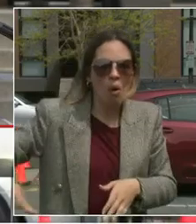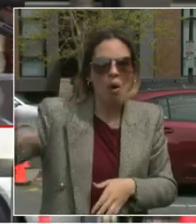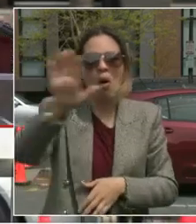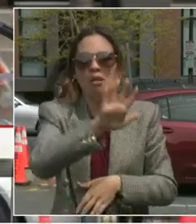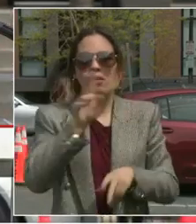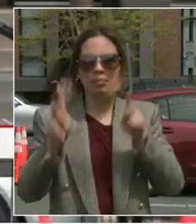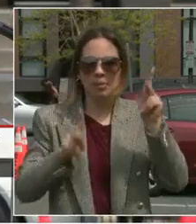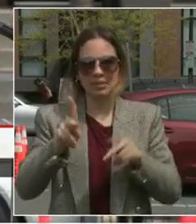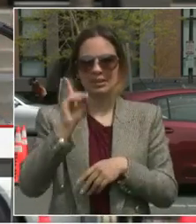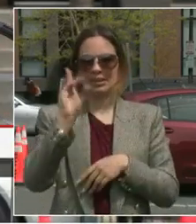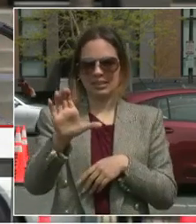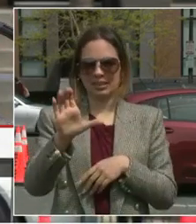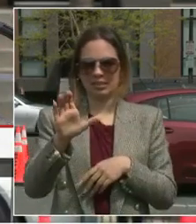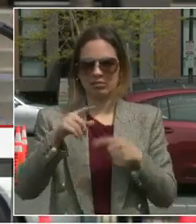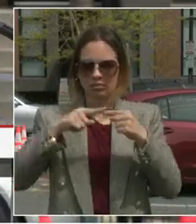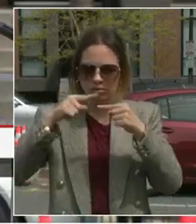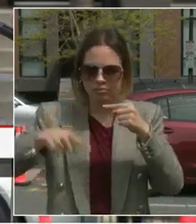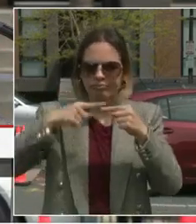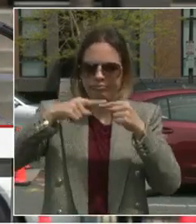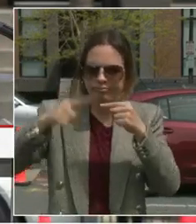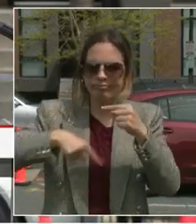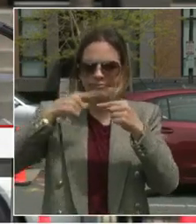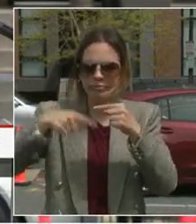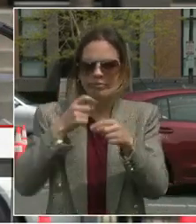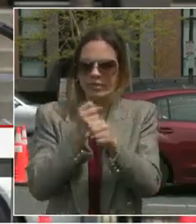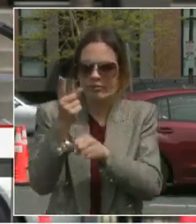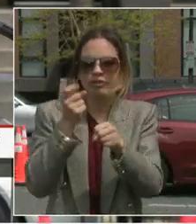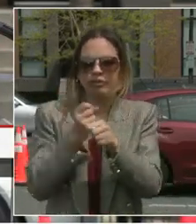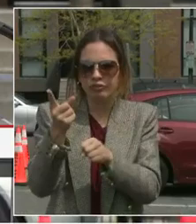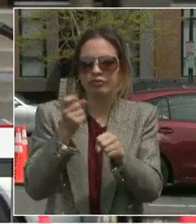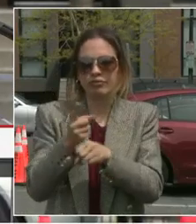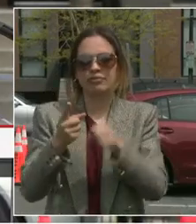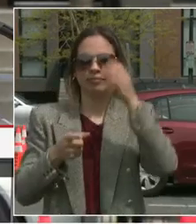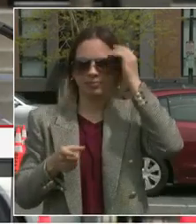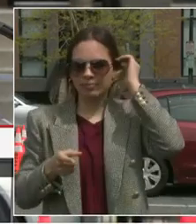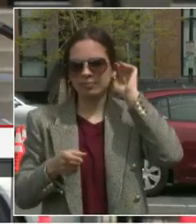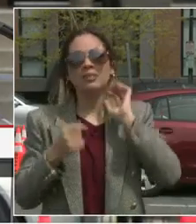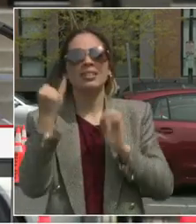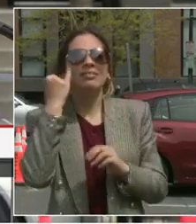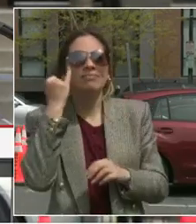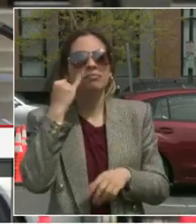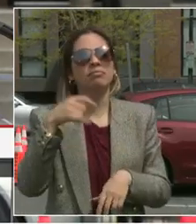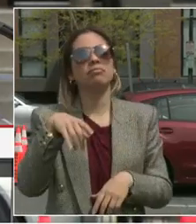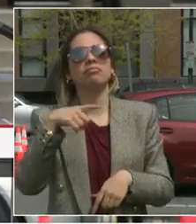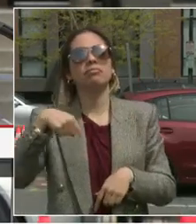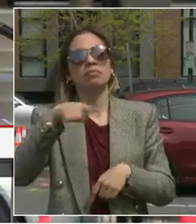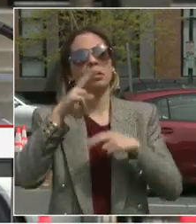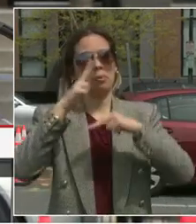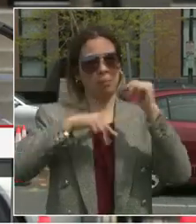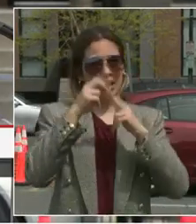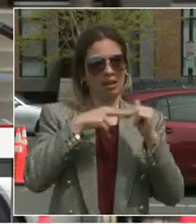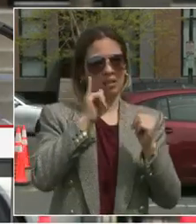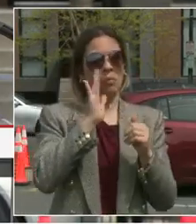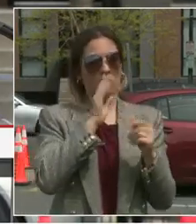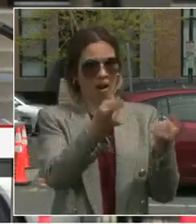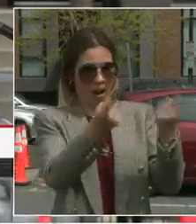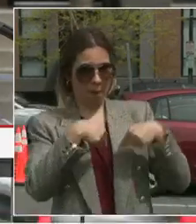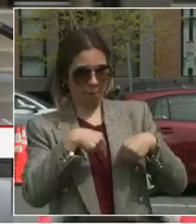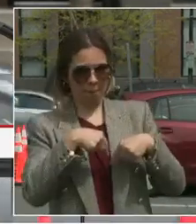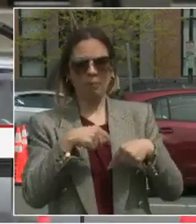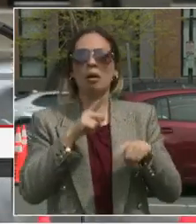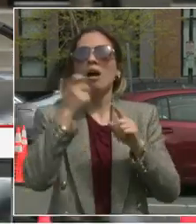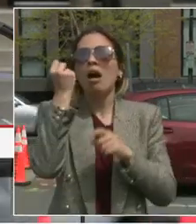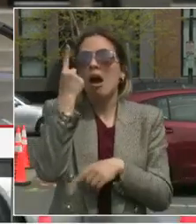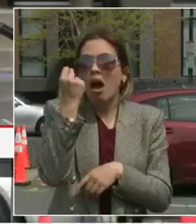providing them services. There are some who thought if we build it, they will come, and then there is what we really know is that people, because